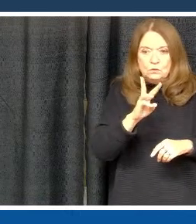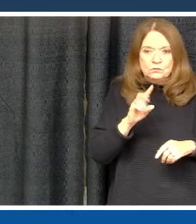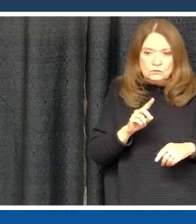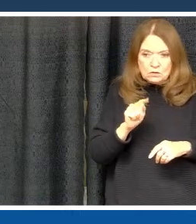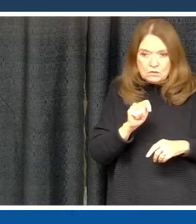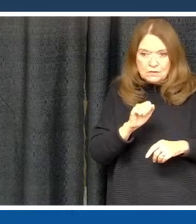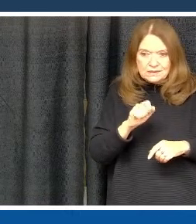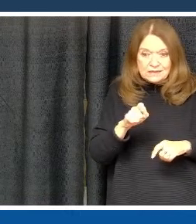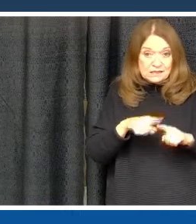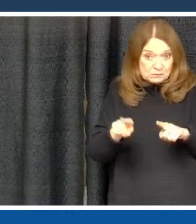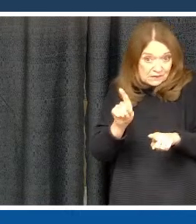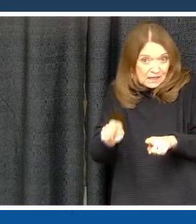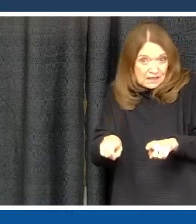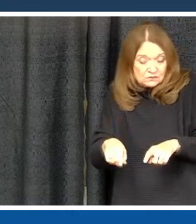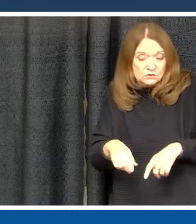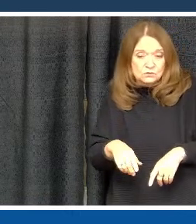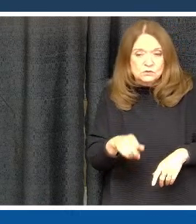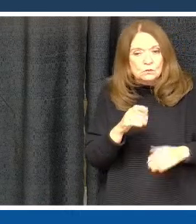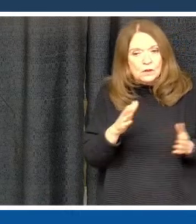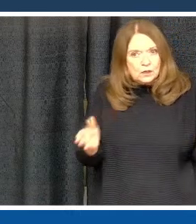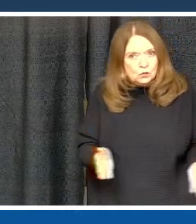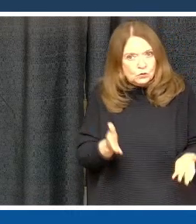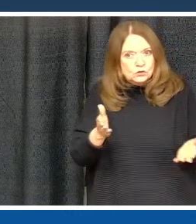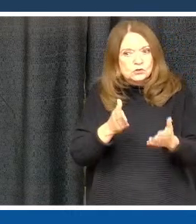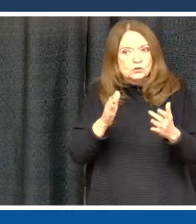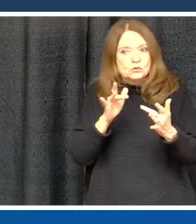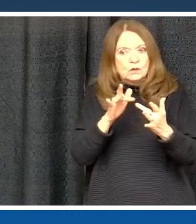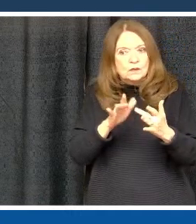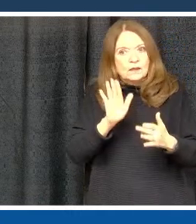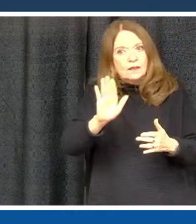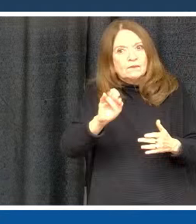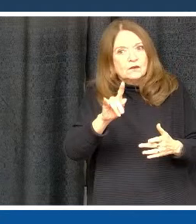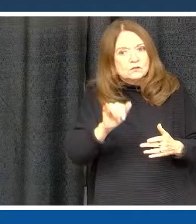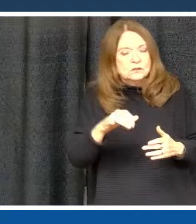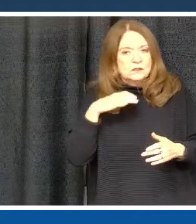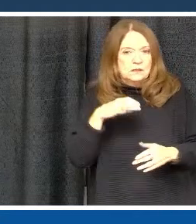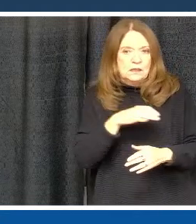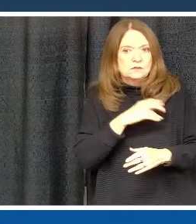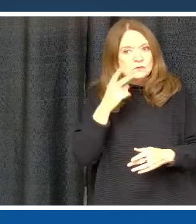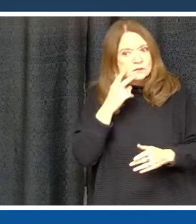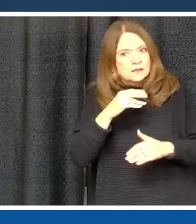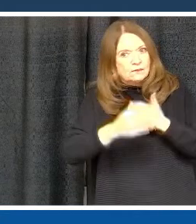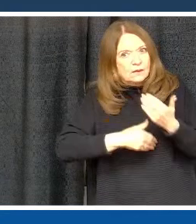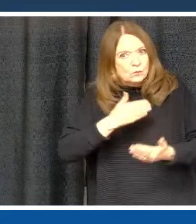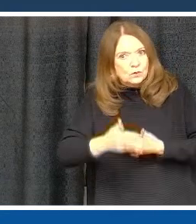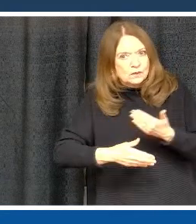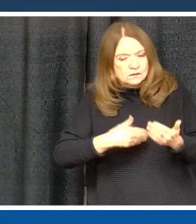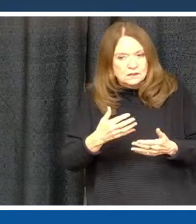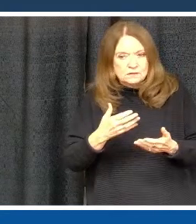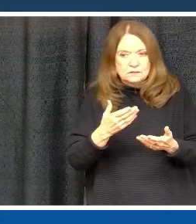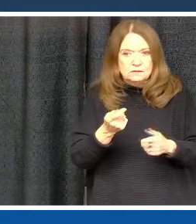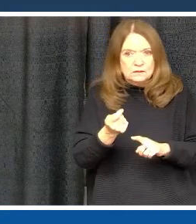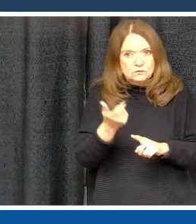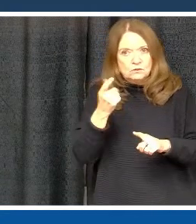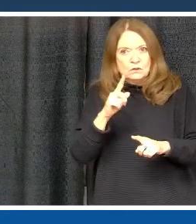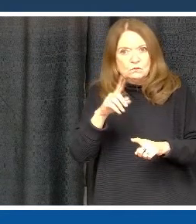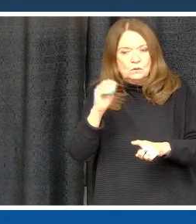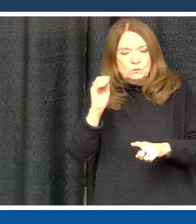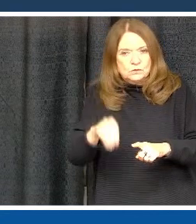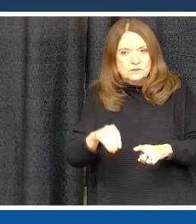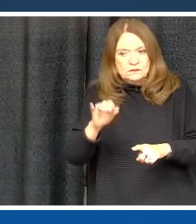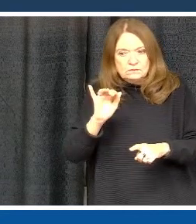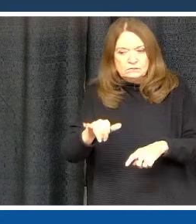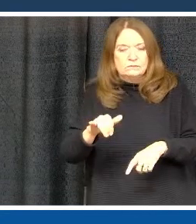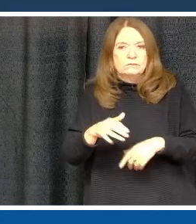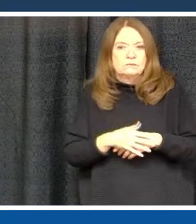that. I encourage you to reach out to the city council there and see how that process went. And you go back and take a percent off of that at the